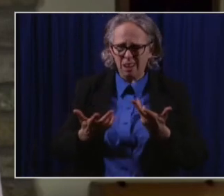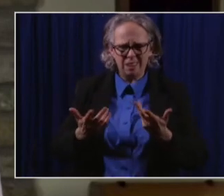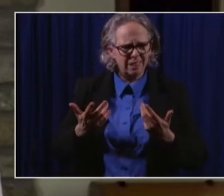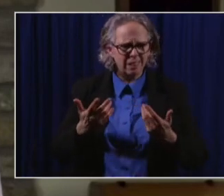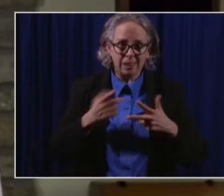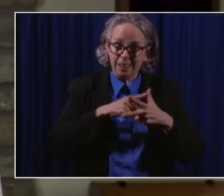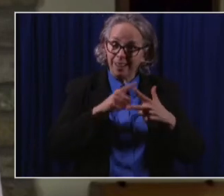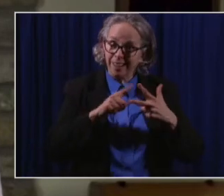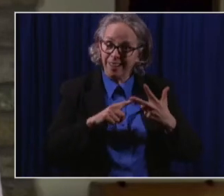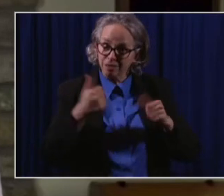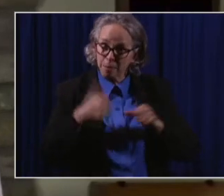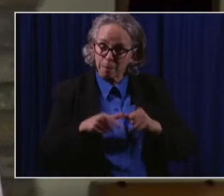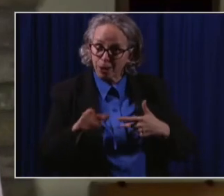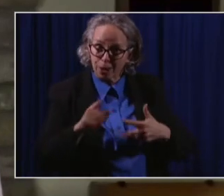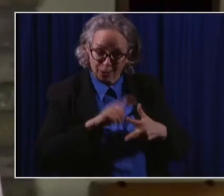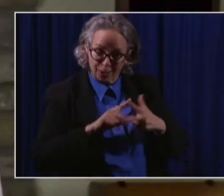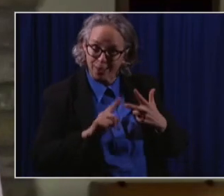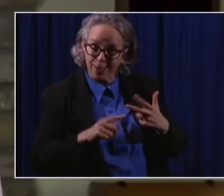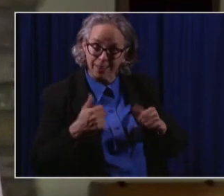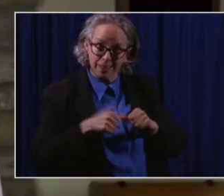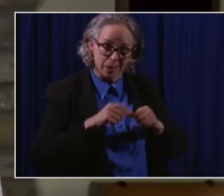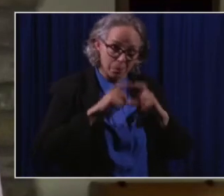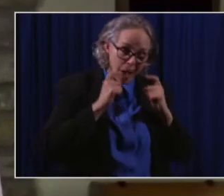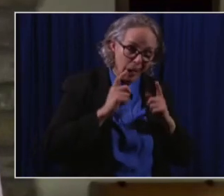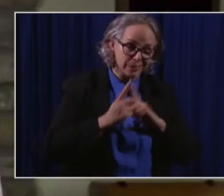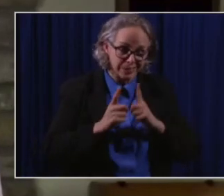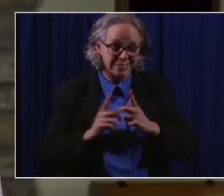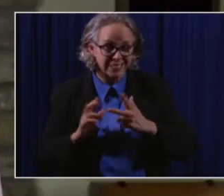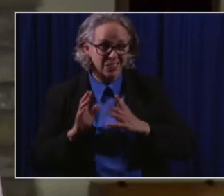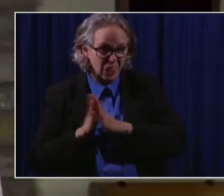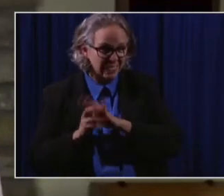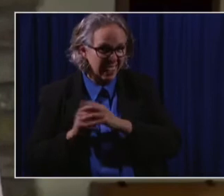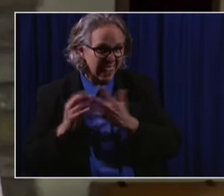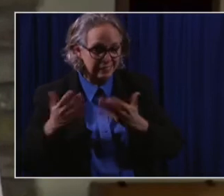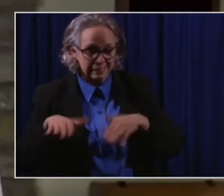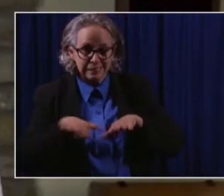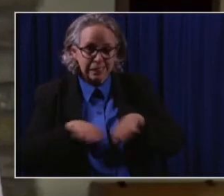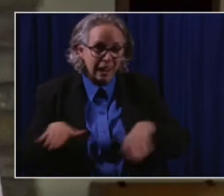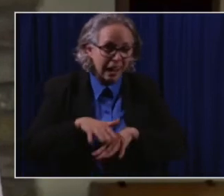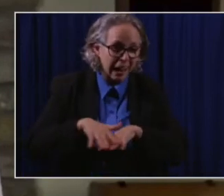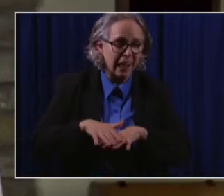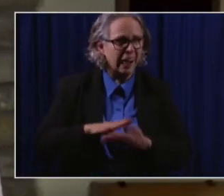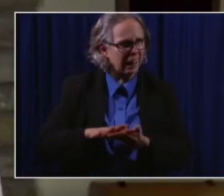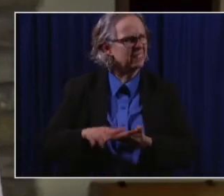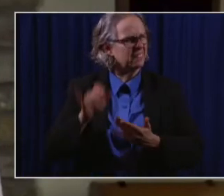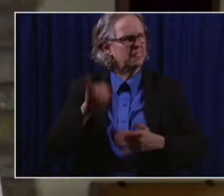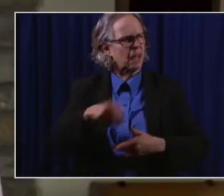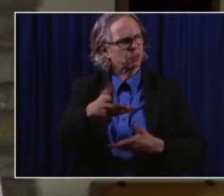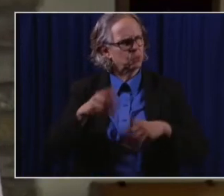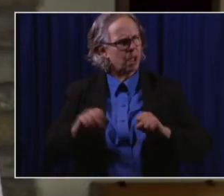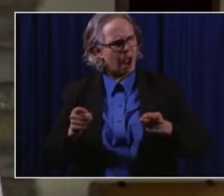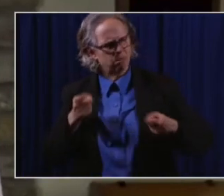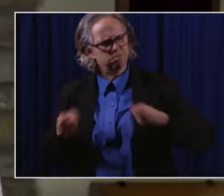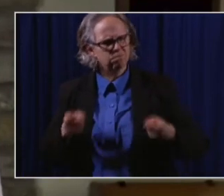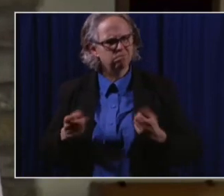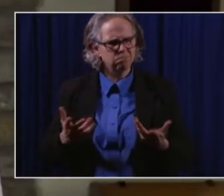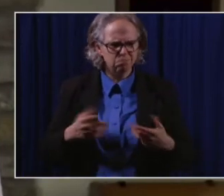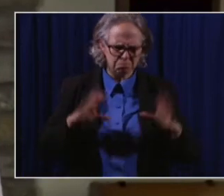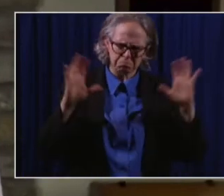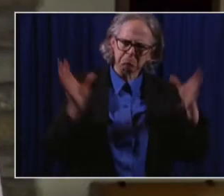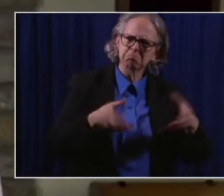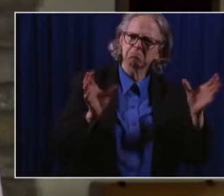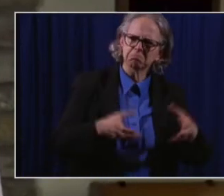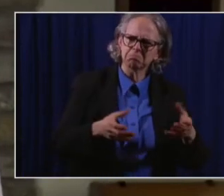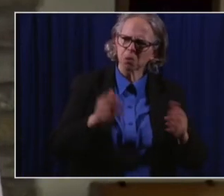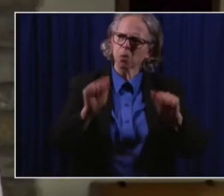how we slow this spread down, we can do about anything that we want to do, as long as we do it carefully and within the confines of